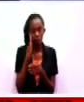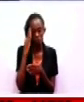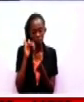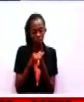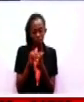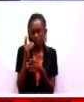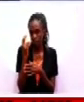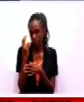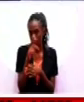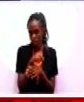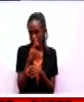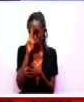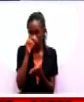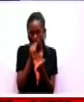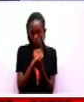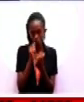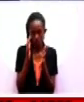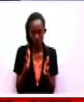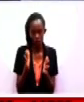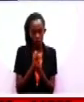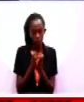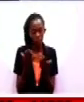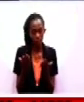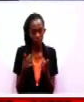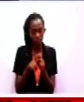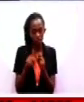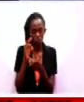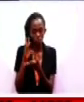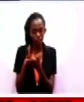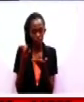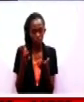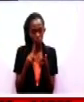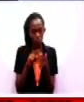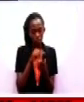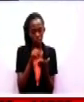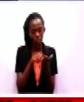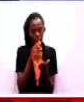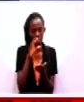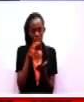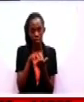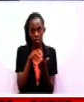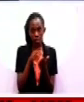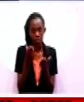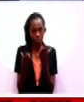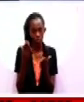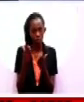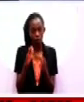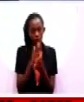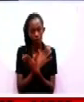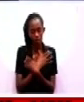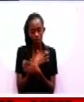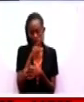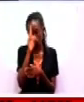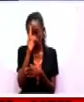suspect is a Police officer and the likely witnesses to this case May also be his fellow Police